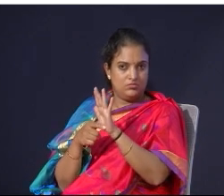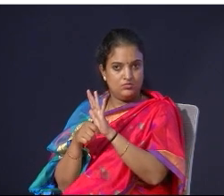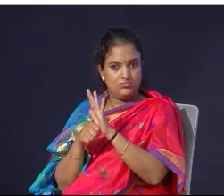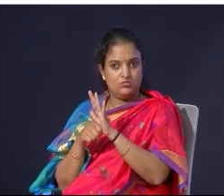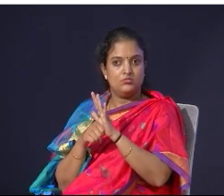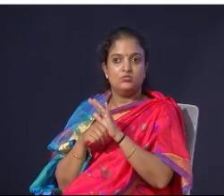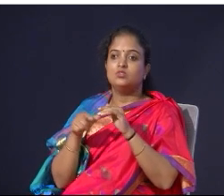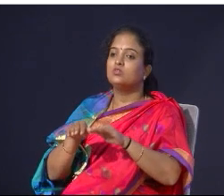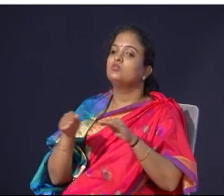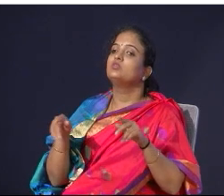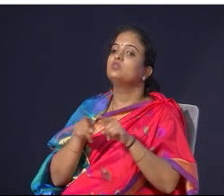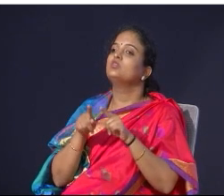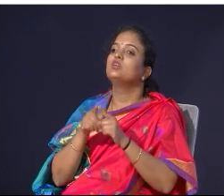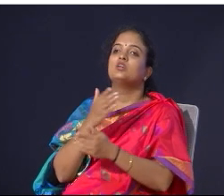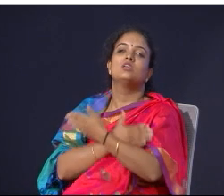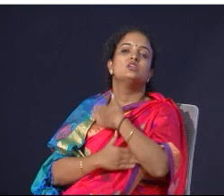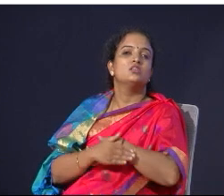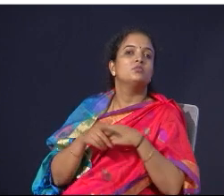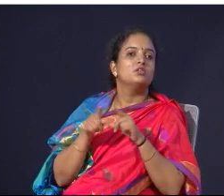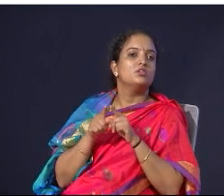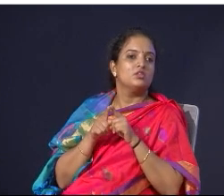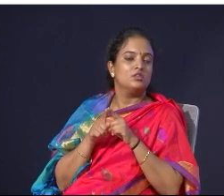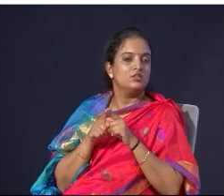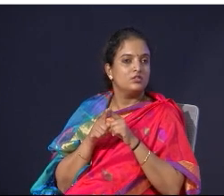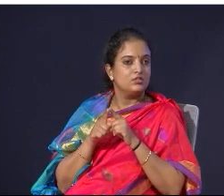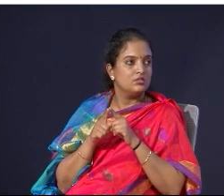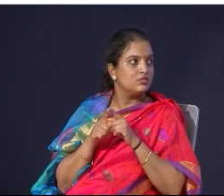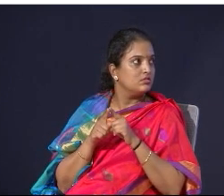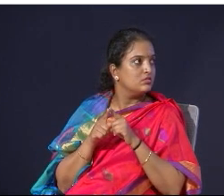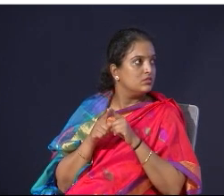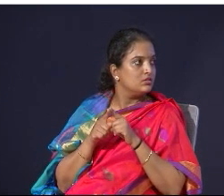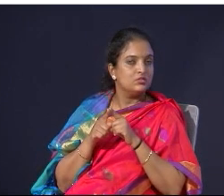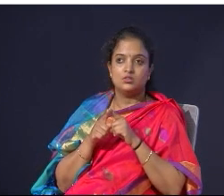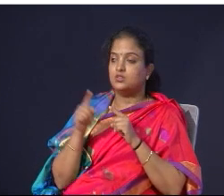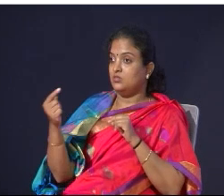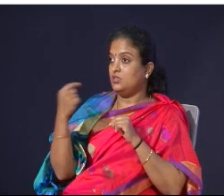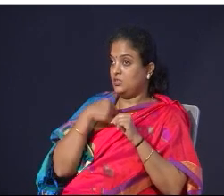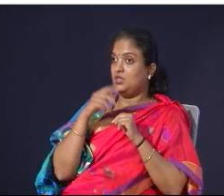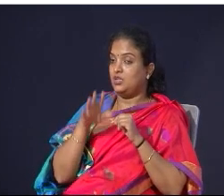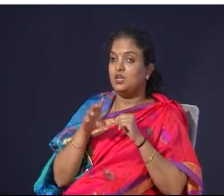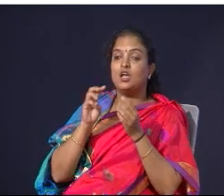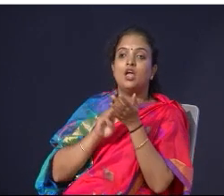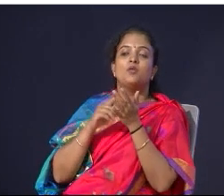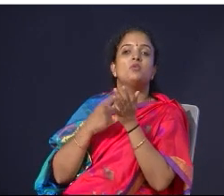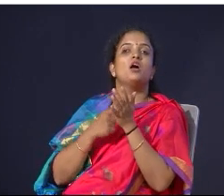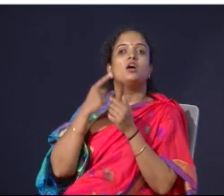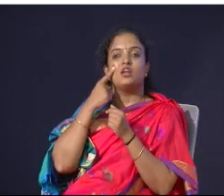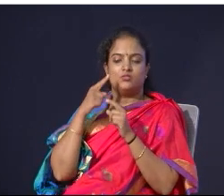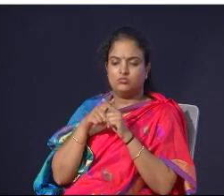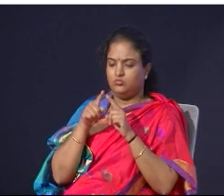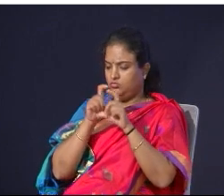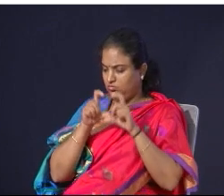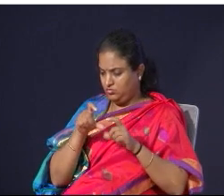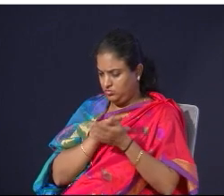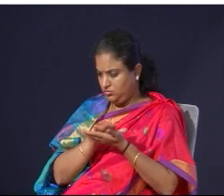of children with different disabilities. So this child, when he came to us, The MRI CT scan didn't say anything. The